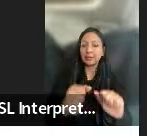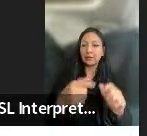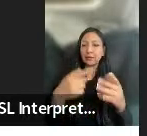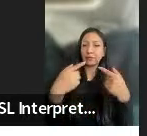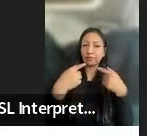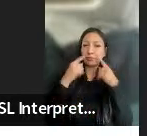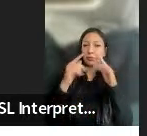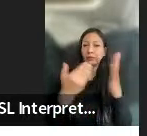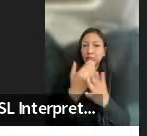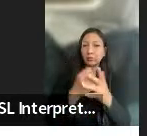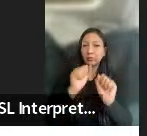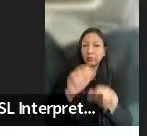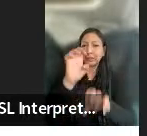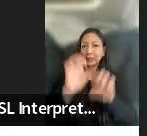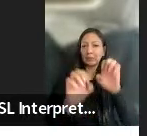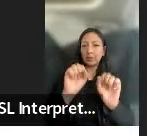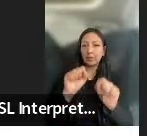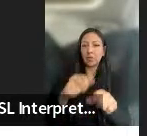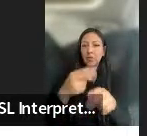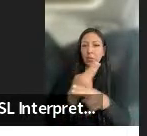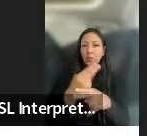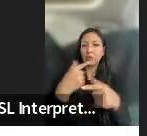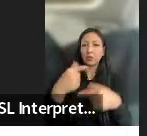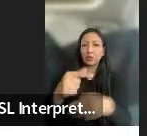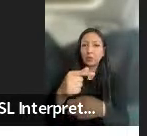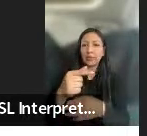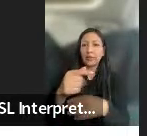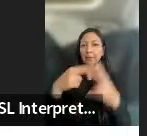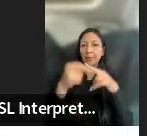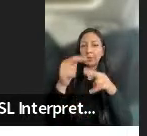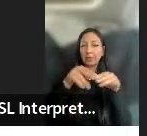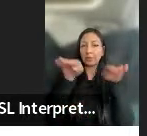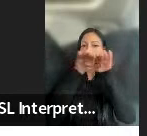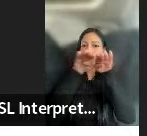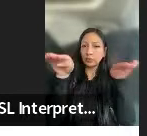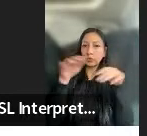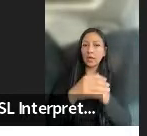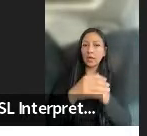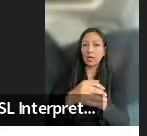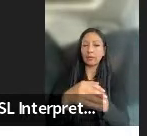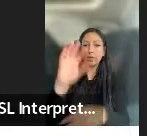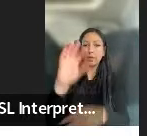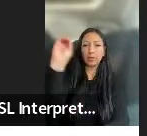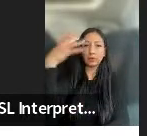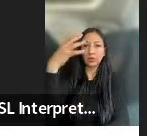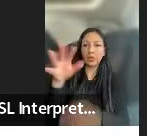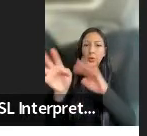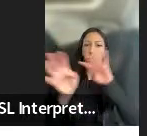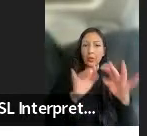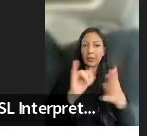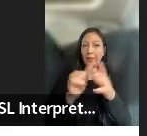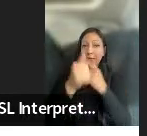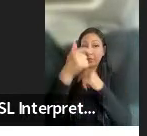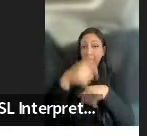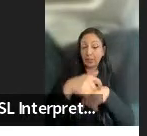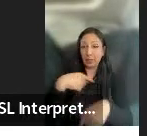experiments to promote green building features, such as rooftop solar and wind. It was the first time, for example, that we updated zoning to